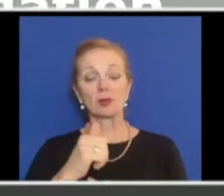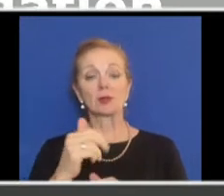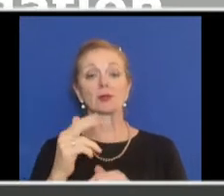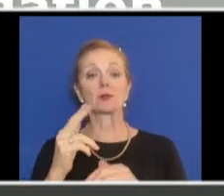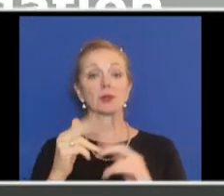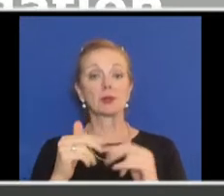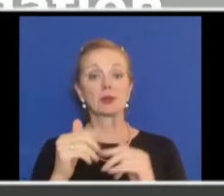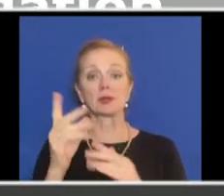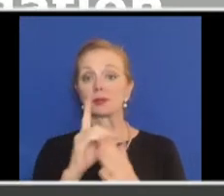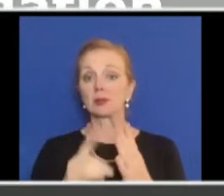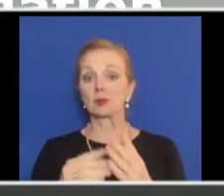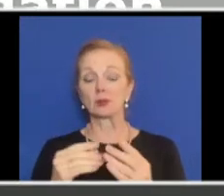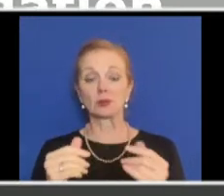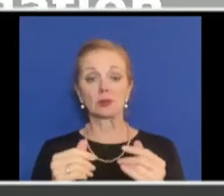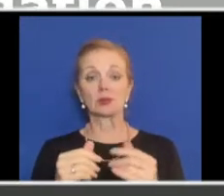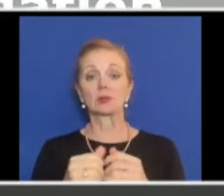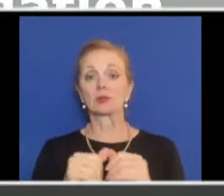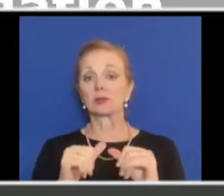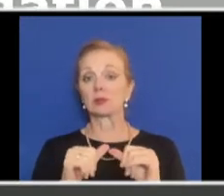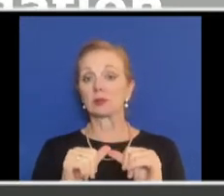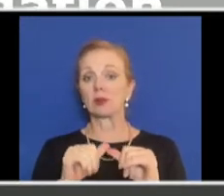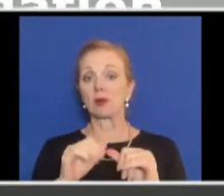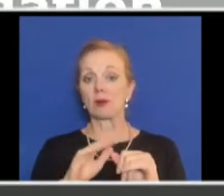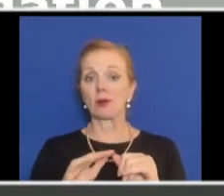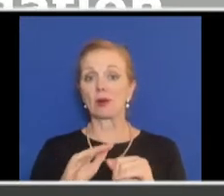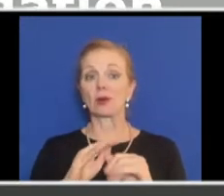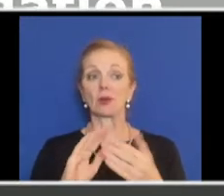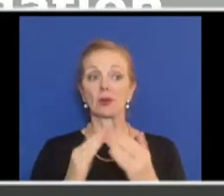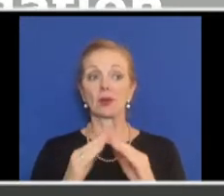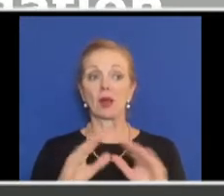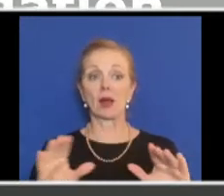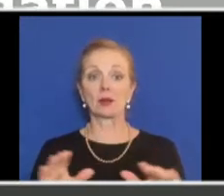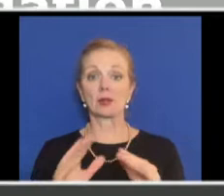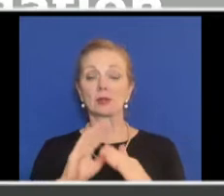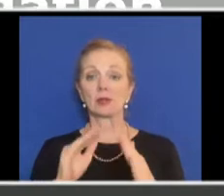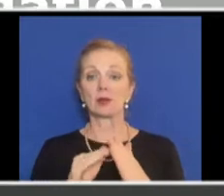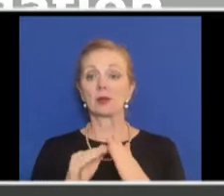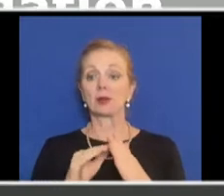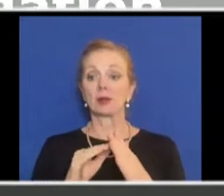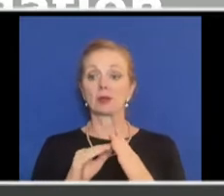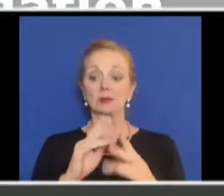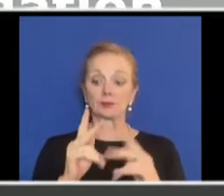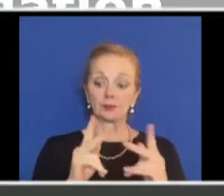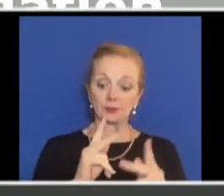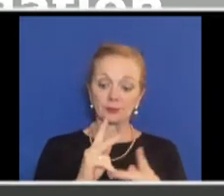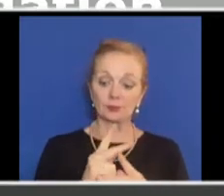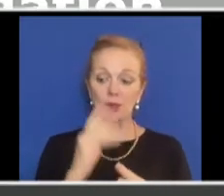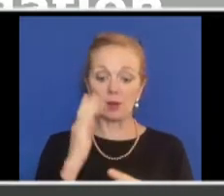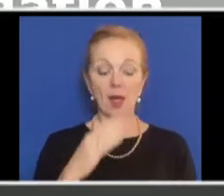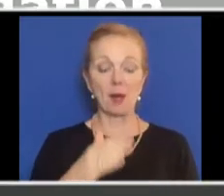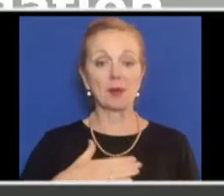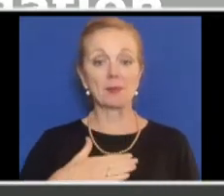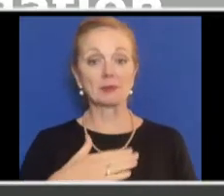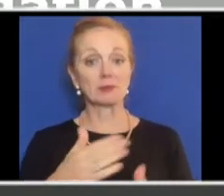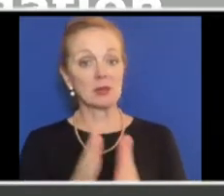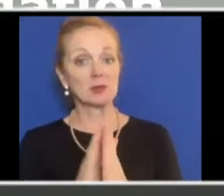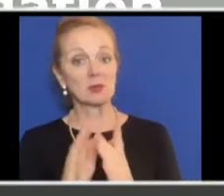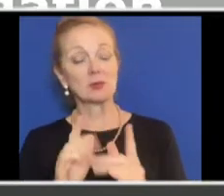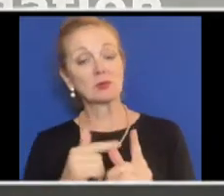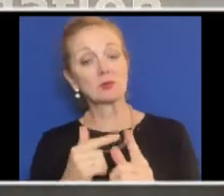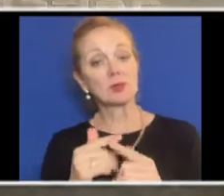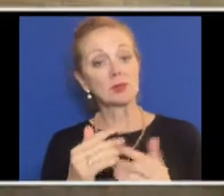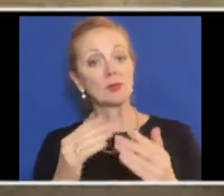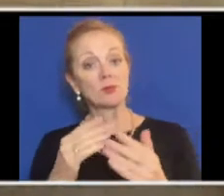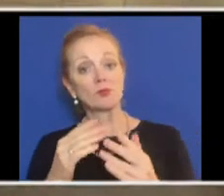designed to resolve that is consistent overall with the community Activity Center Place type and we'll be happy to take any questions following the petitioner's